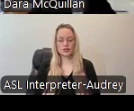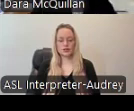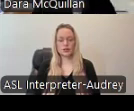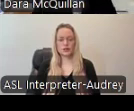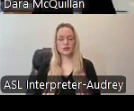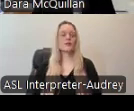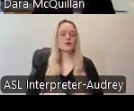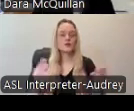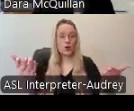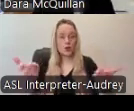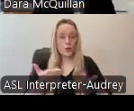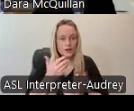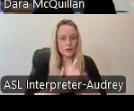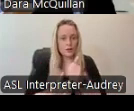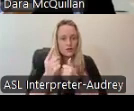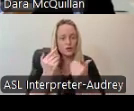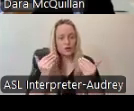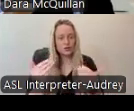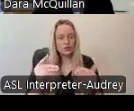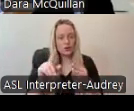Welcome, everyone. We're going to get started.